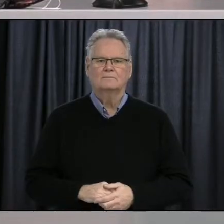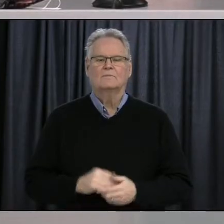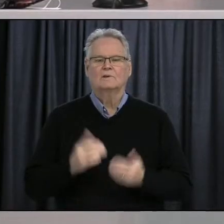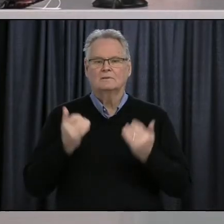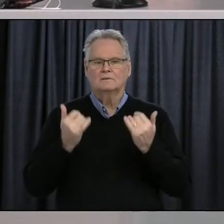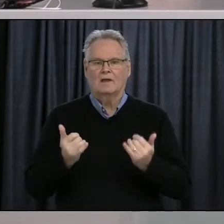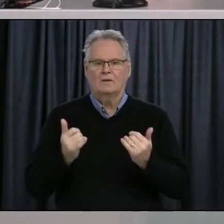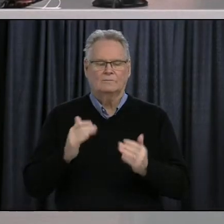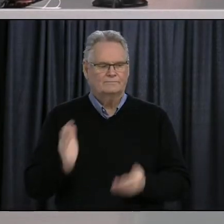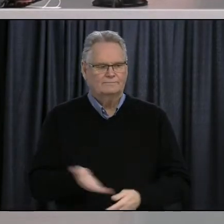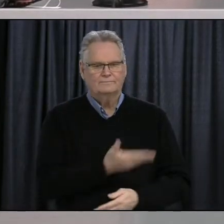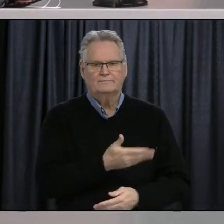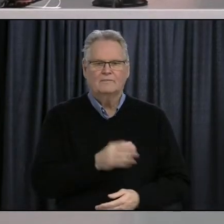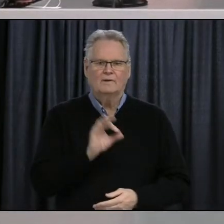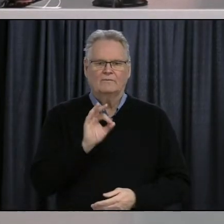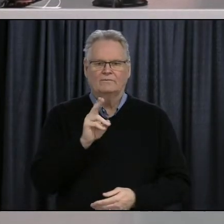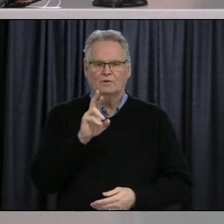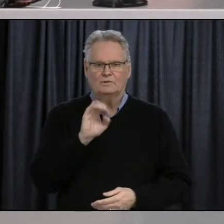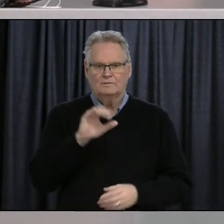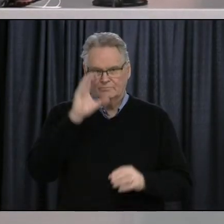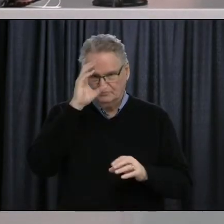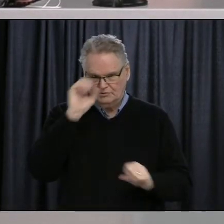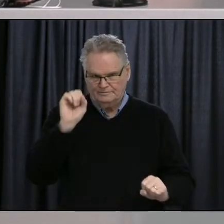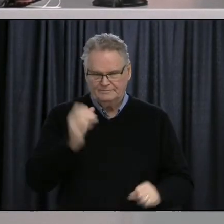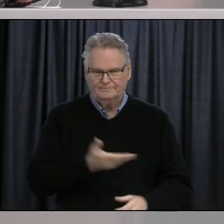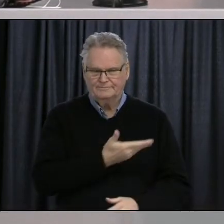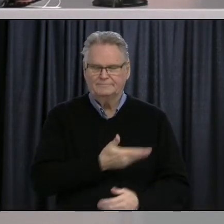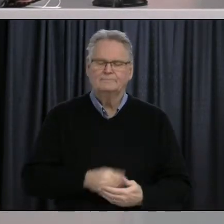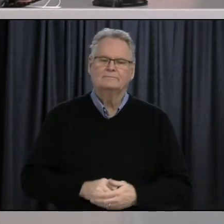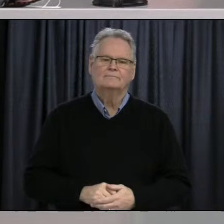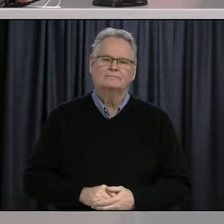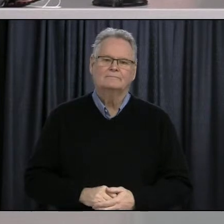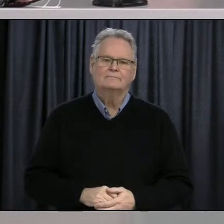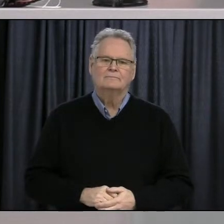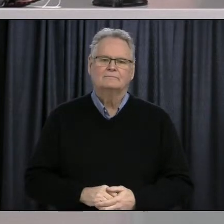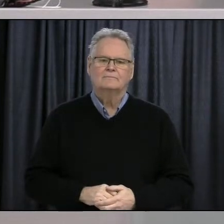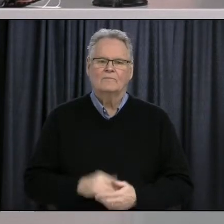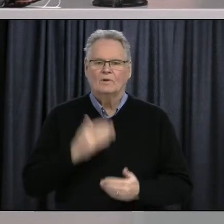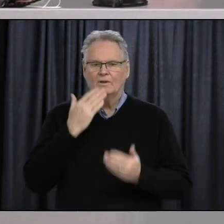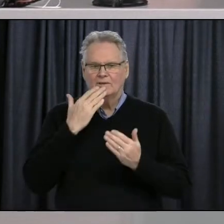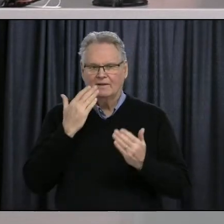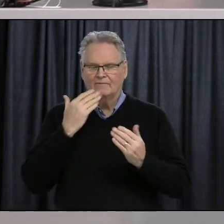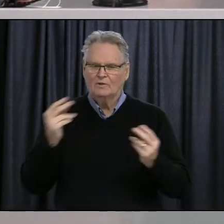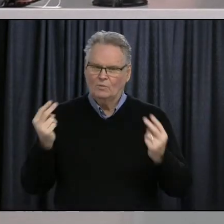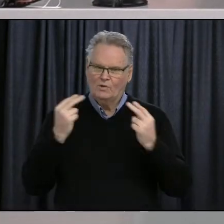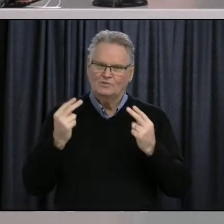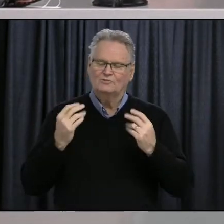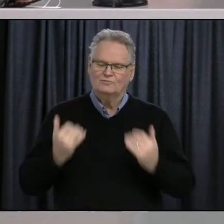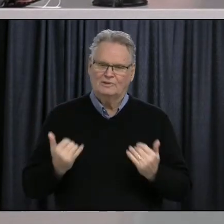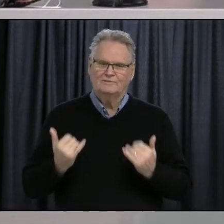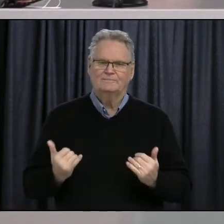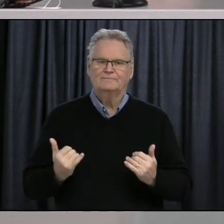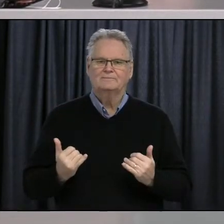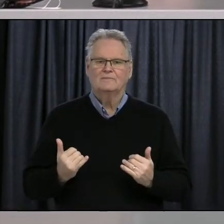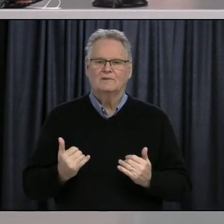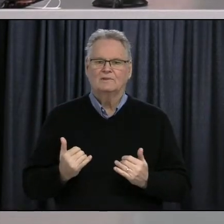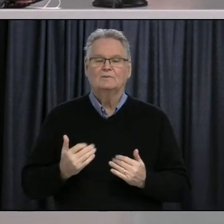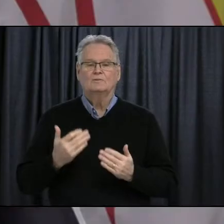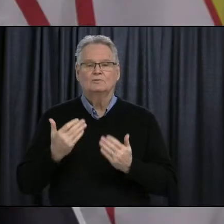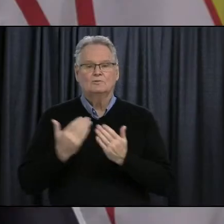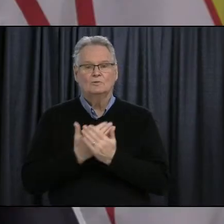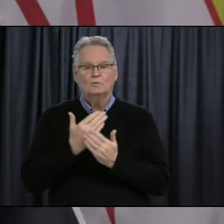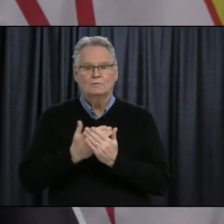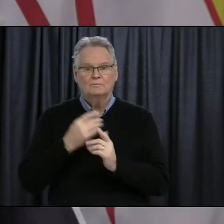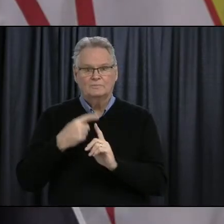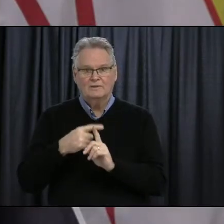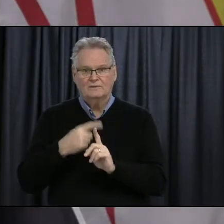Thank you, Premier. Good afternoon, everyone. Thanks for joining us today. Since the media advisory yesterday, we've had 14 new